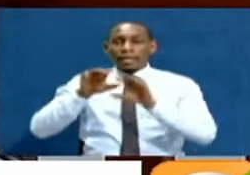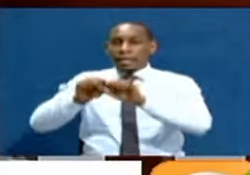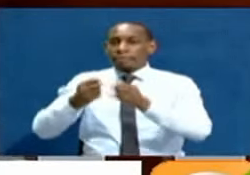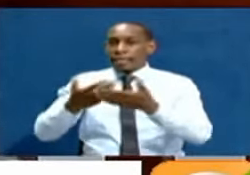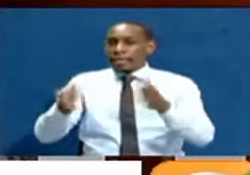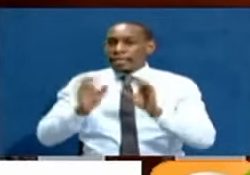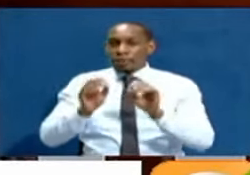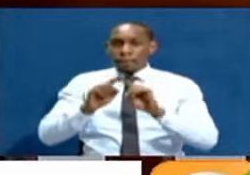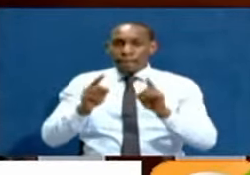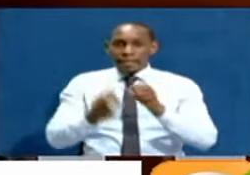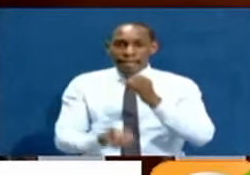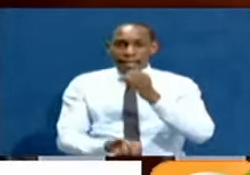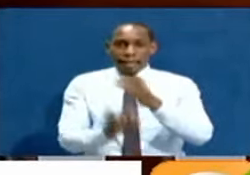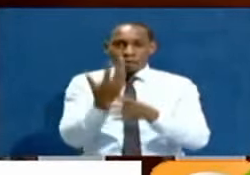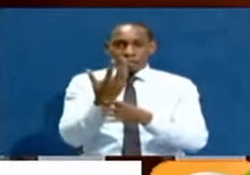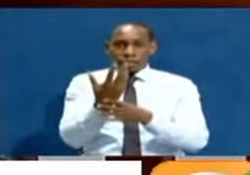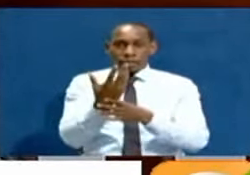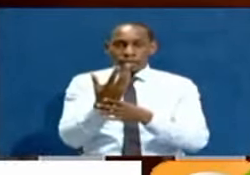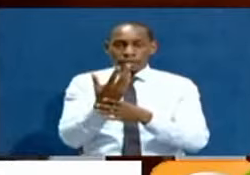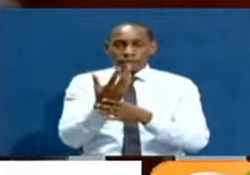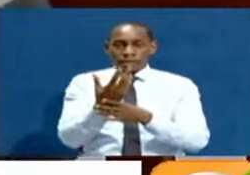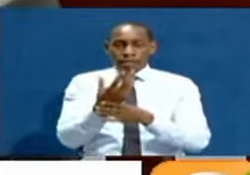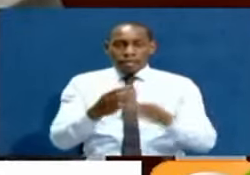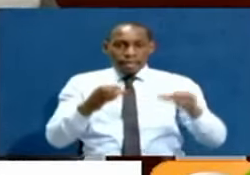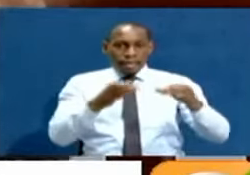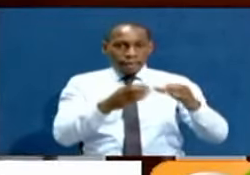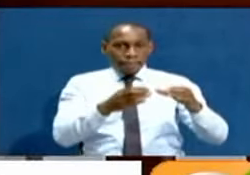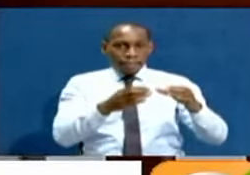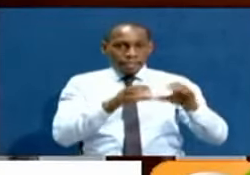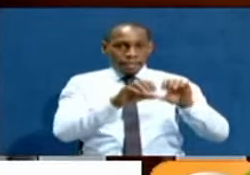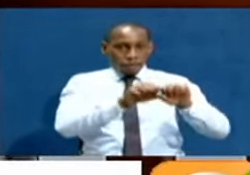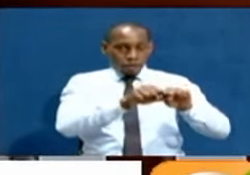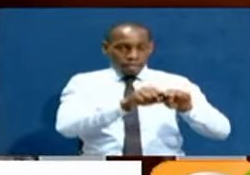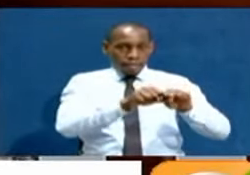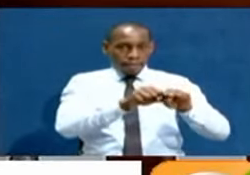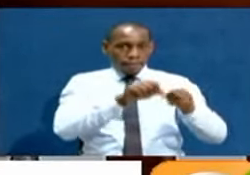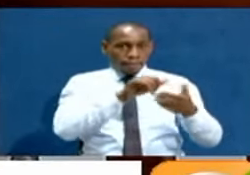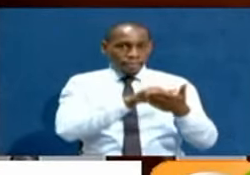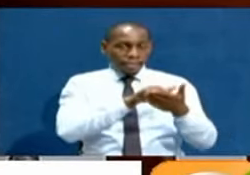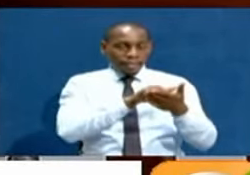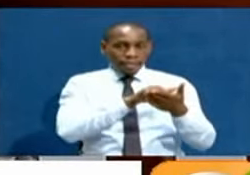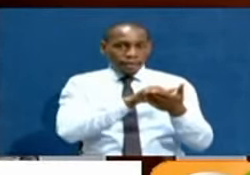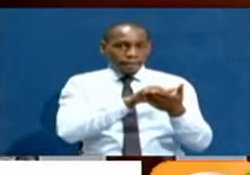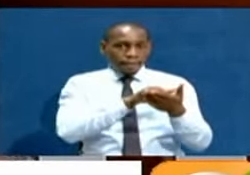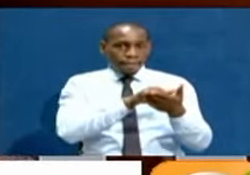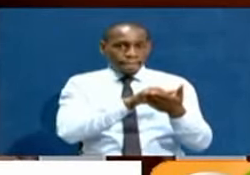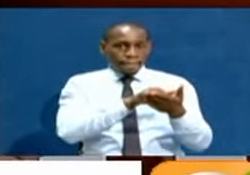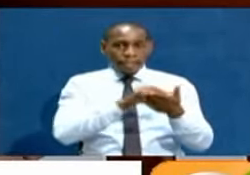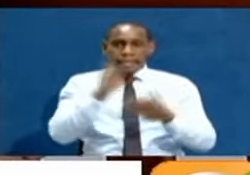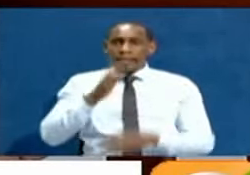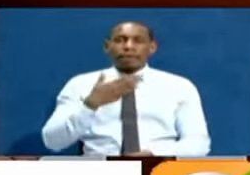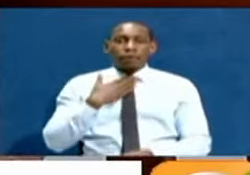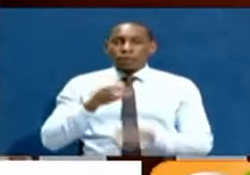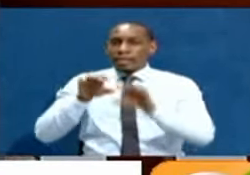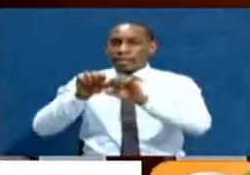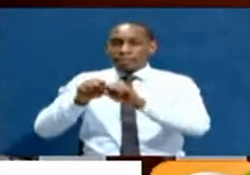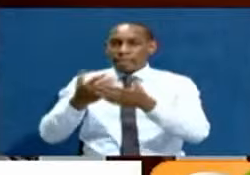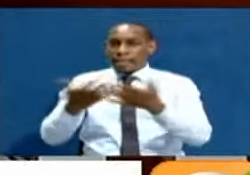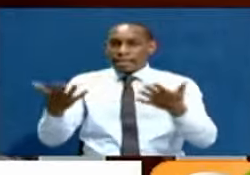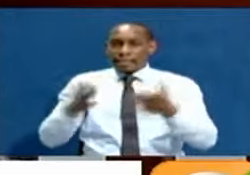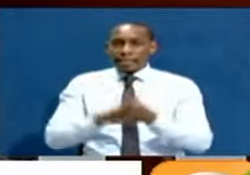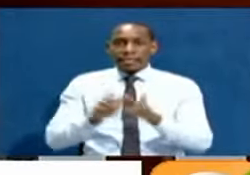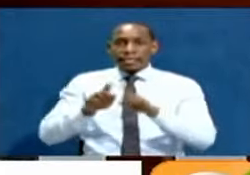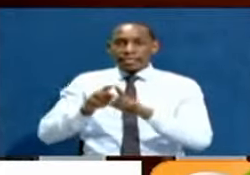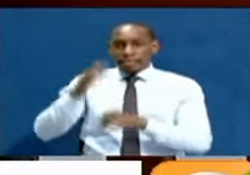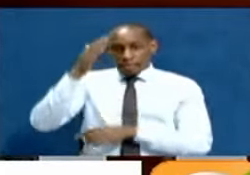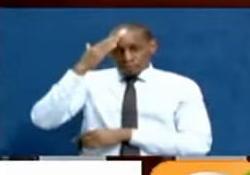anything, but to form a holding company which includes KA and Kenya Airways. We never wanted to take over anybody. We know